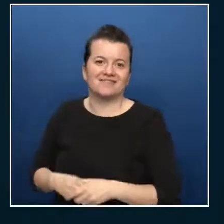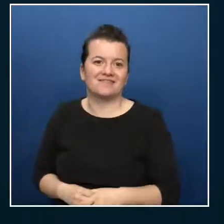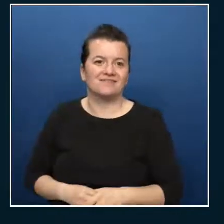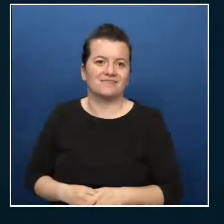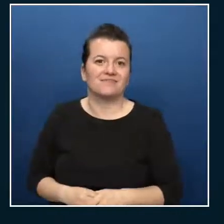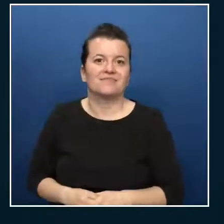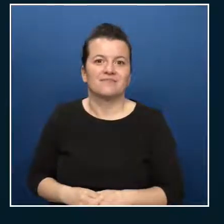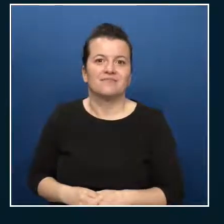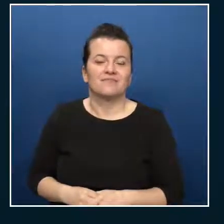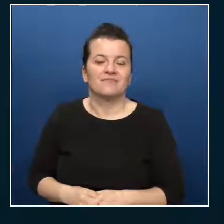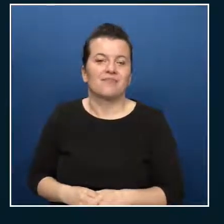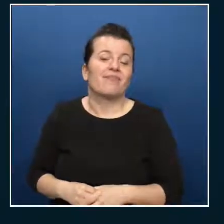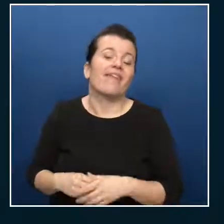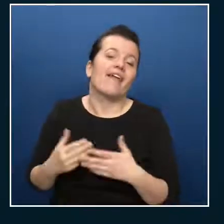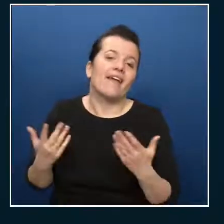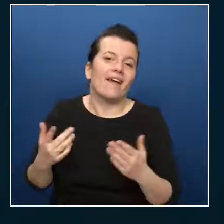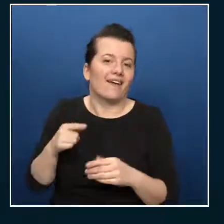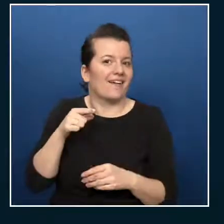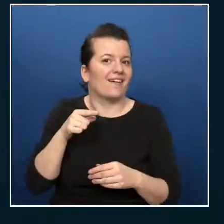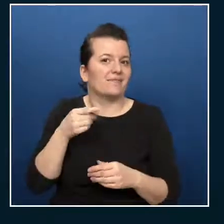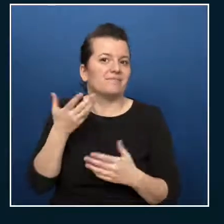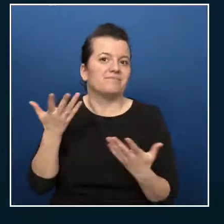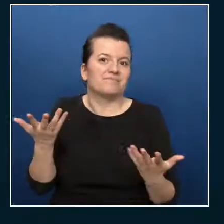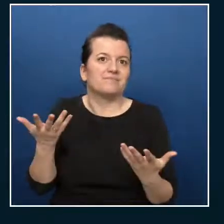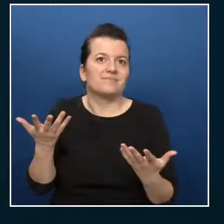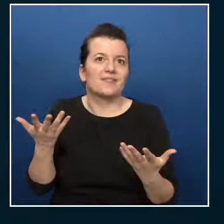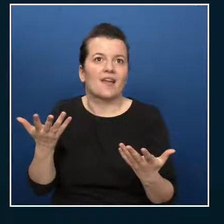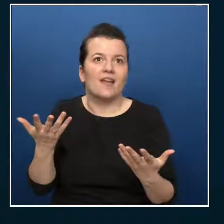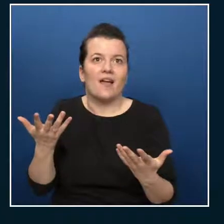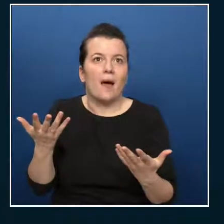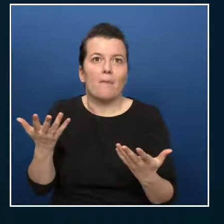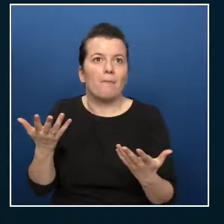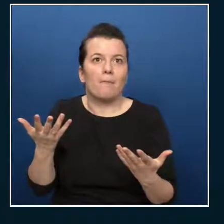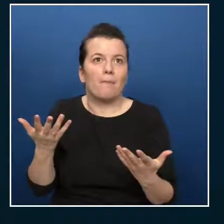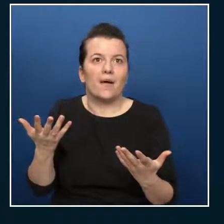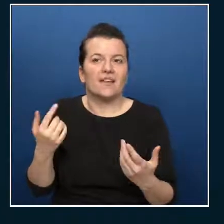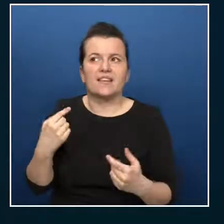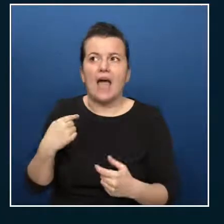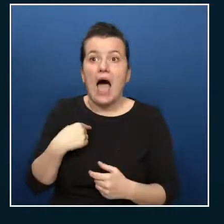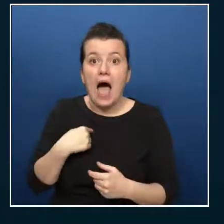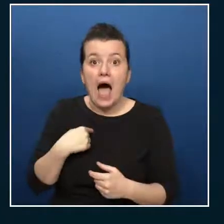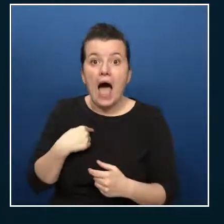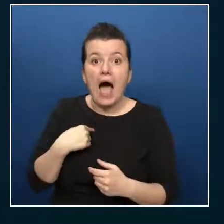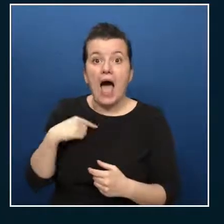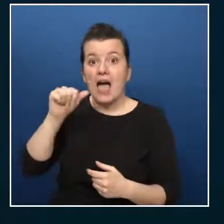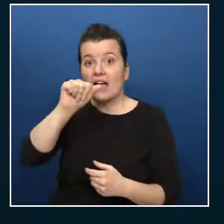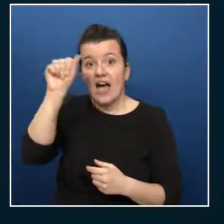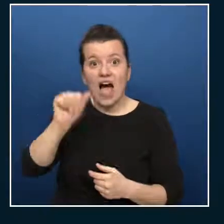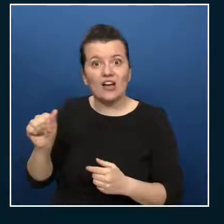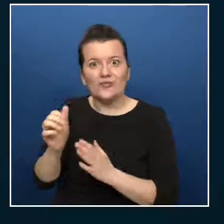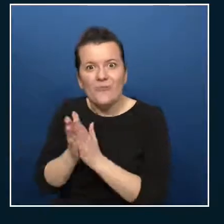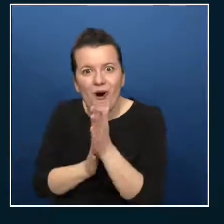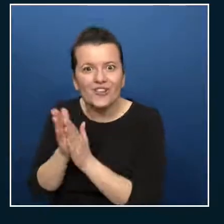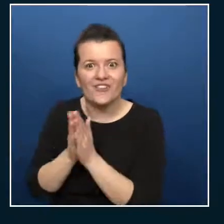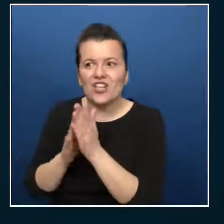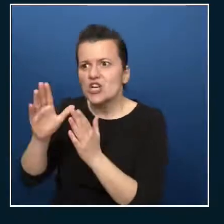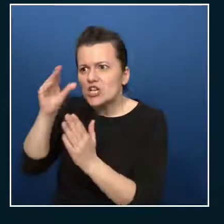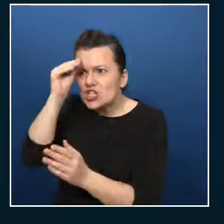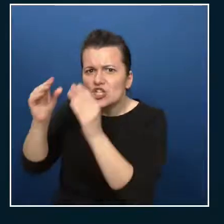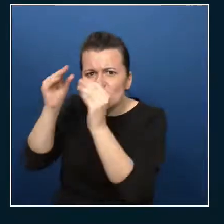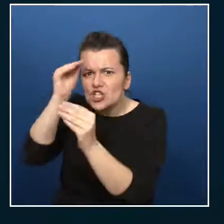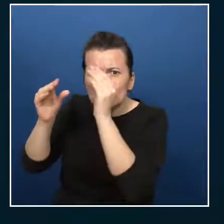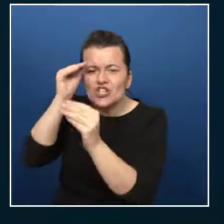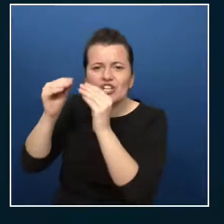project, but I didn't get pretty involved with Azure and motivated to learn more